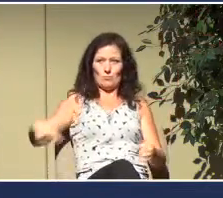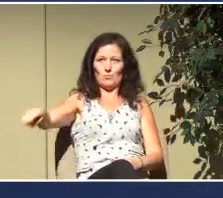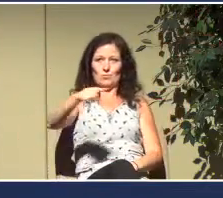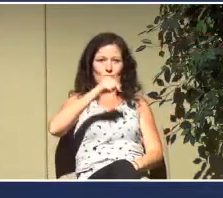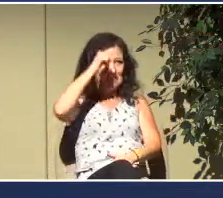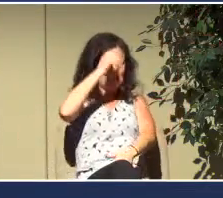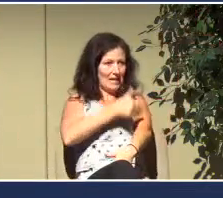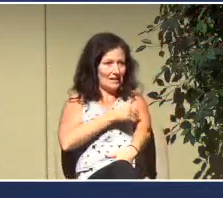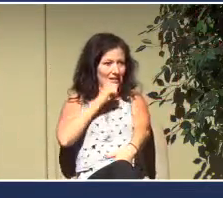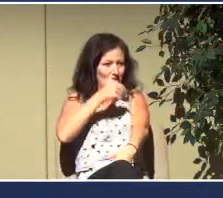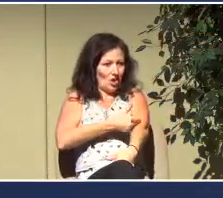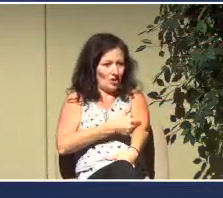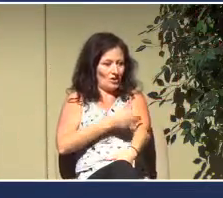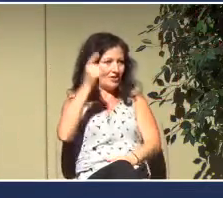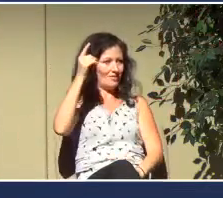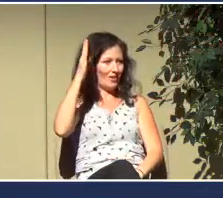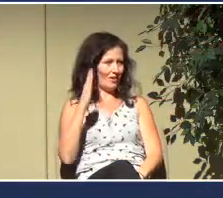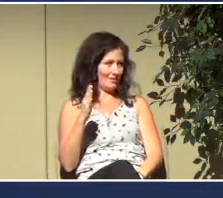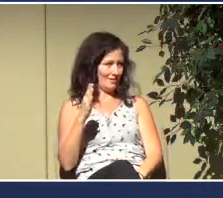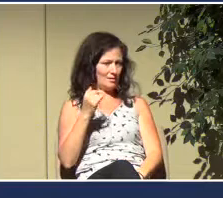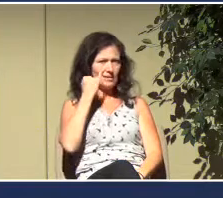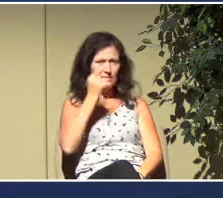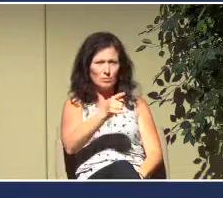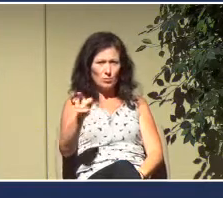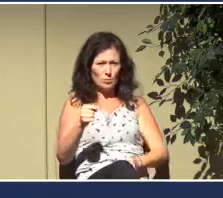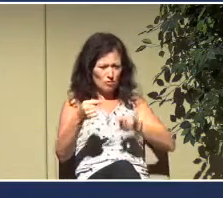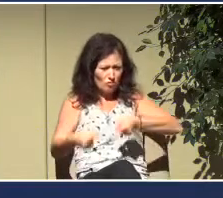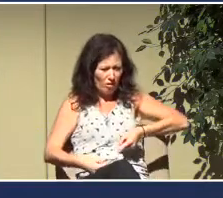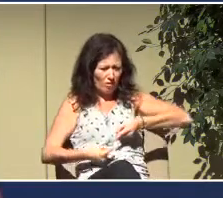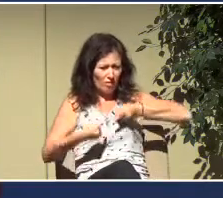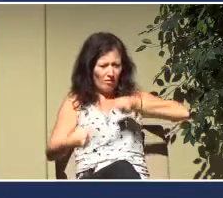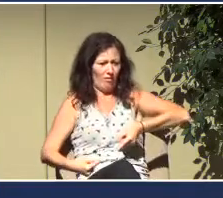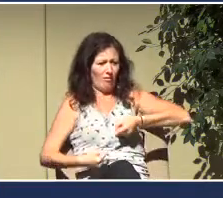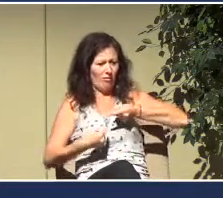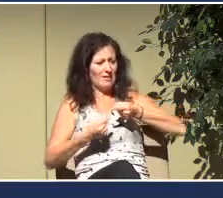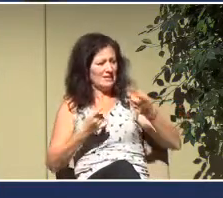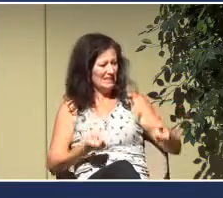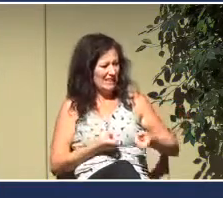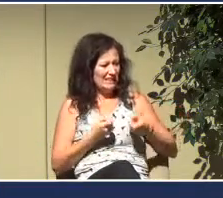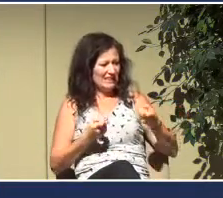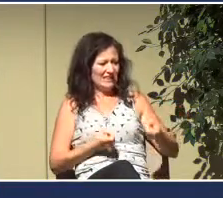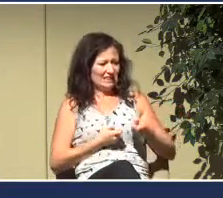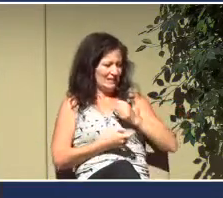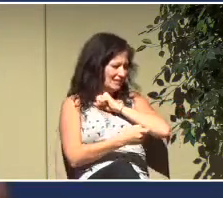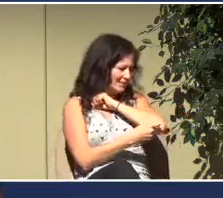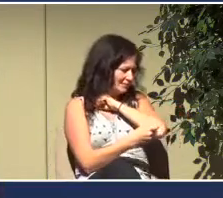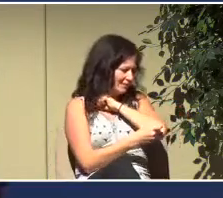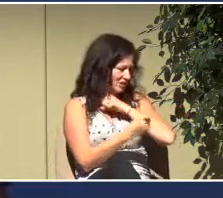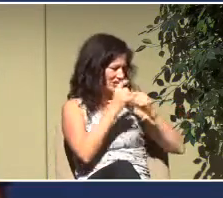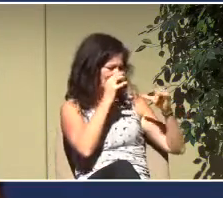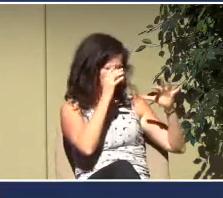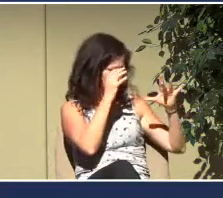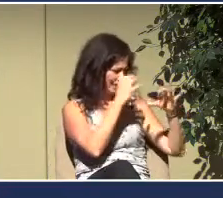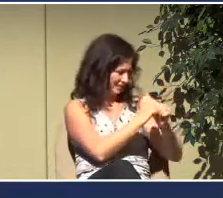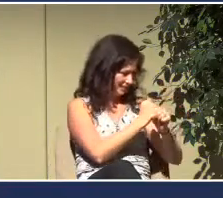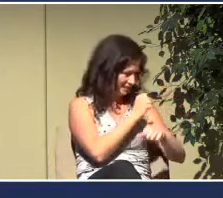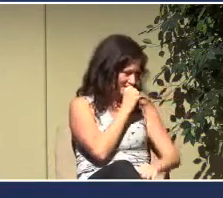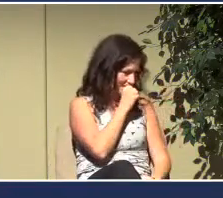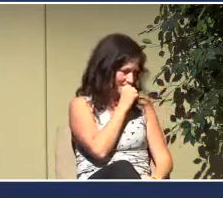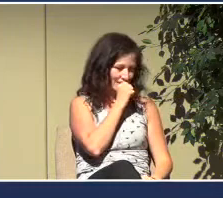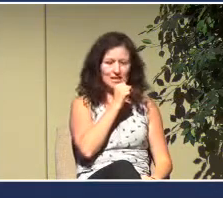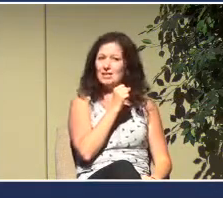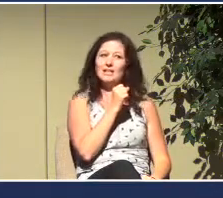Okay? So if you ever struggle with sin or struggle or stagger under temptation, it's not because you